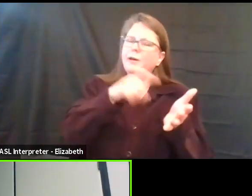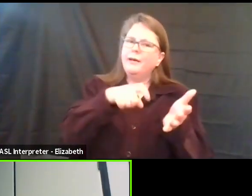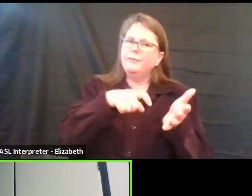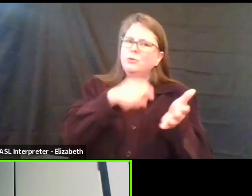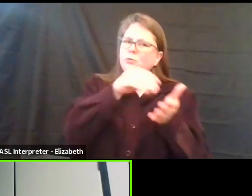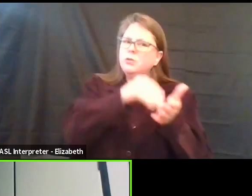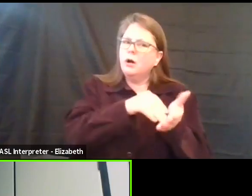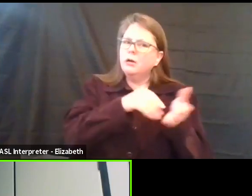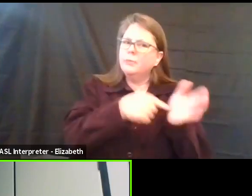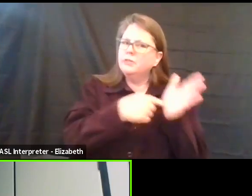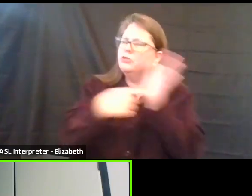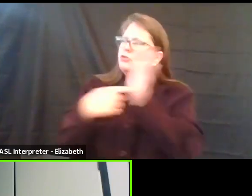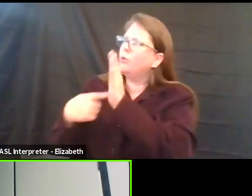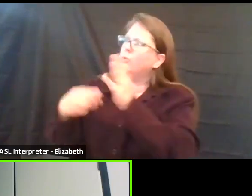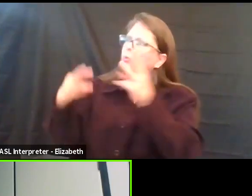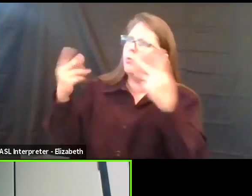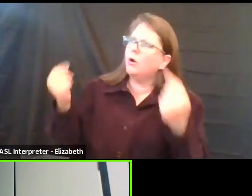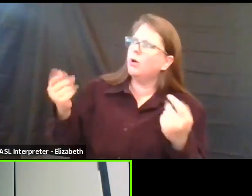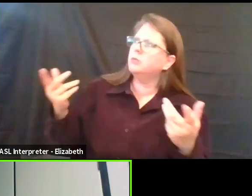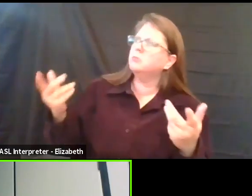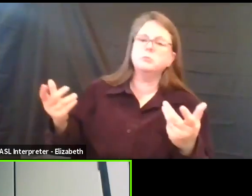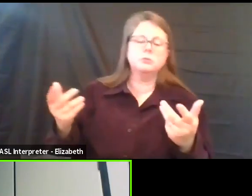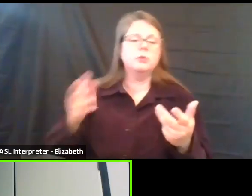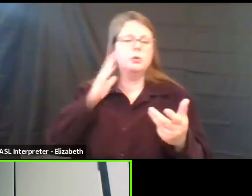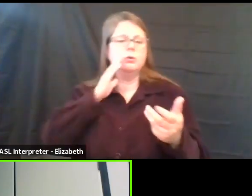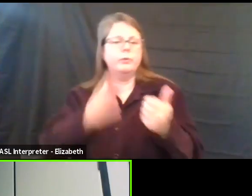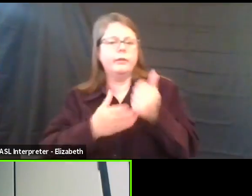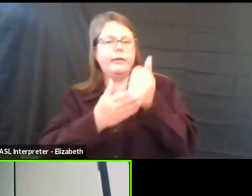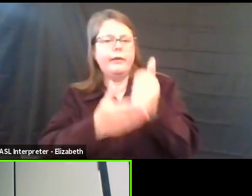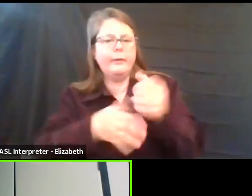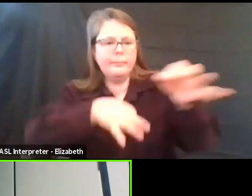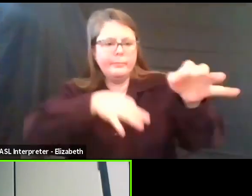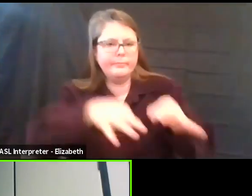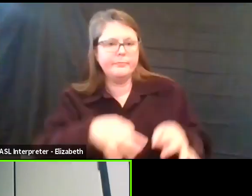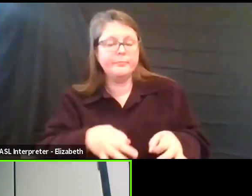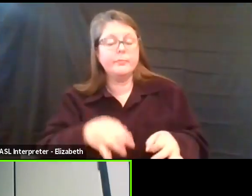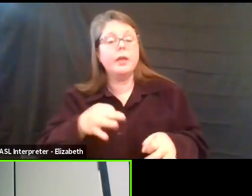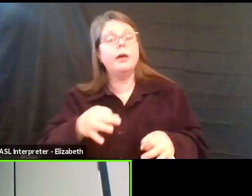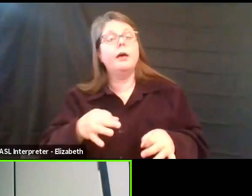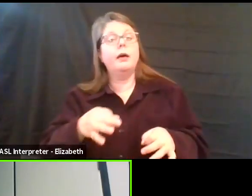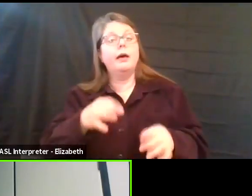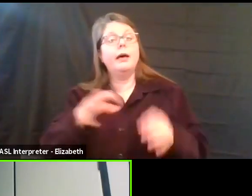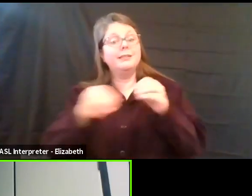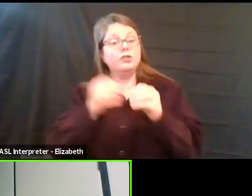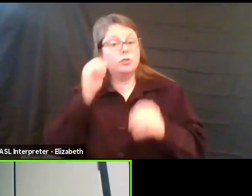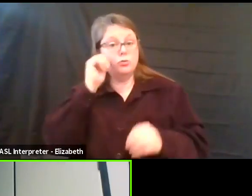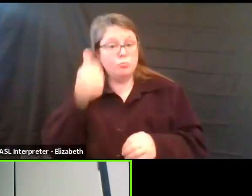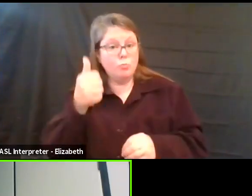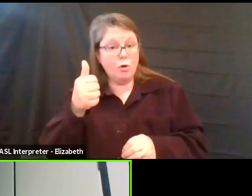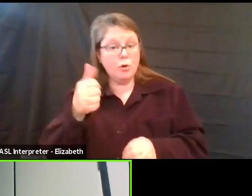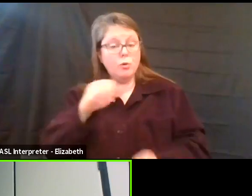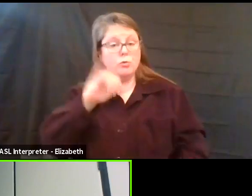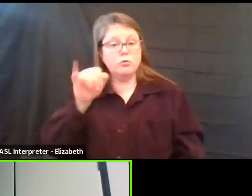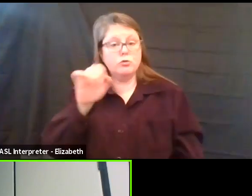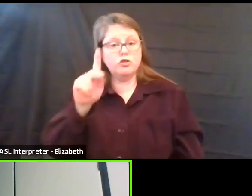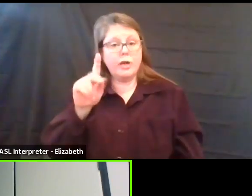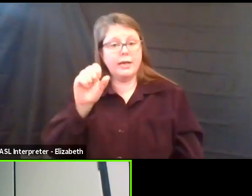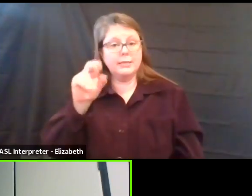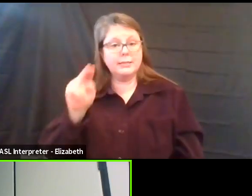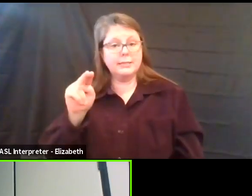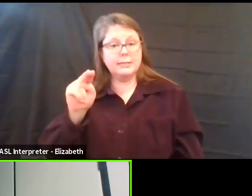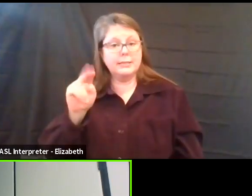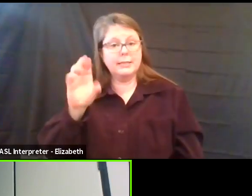are opening an external outreach center in Jackson County tomorrow, where we will have staff who will be able to